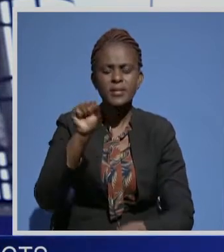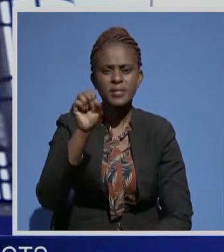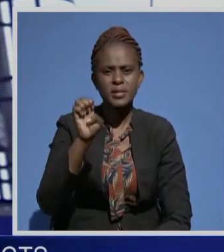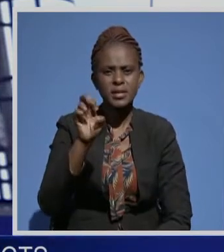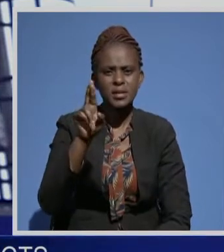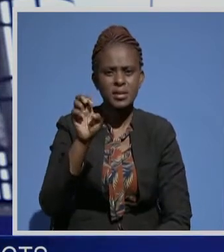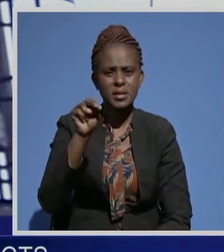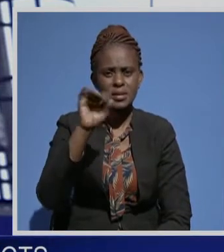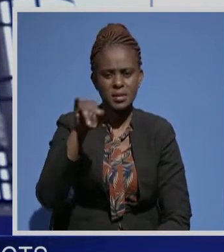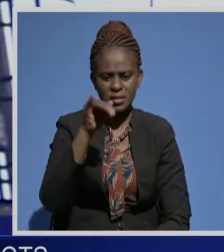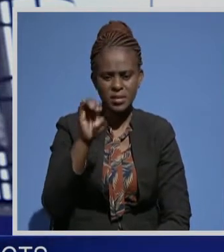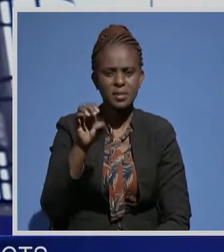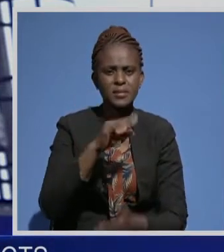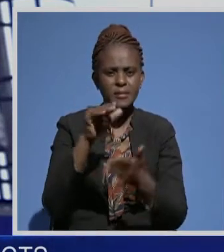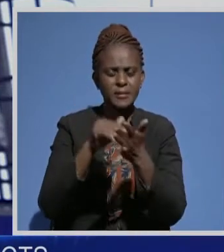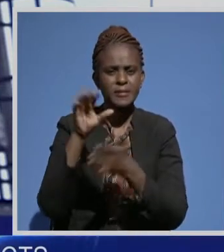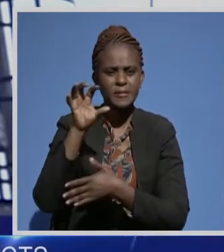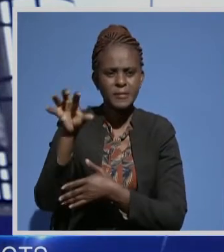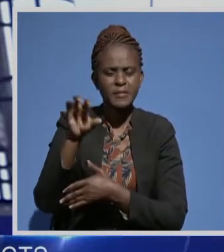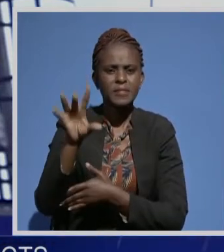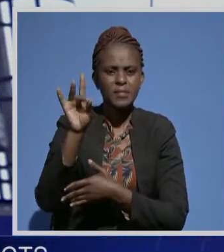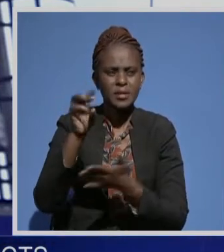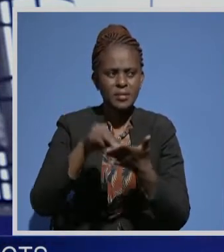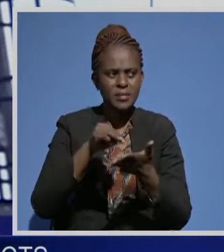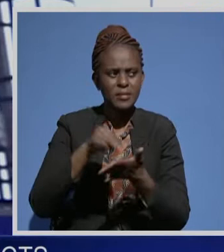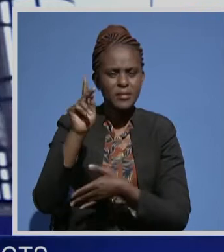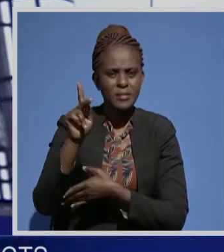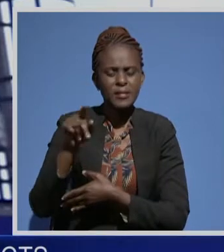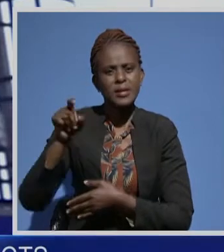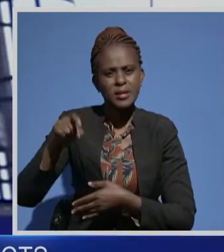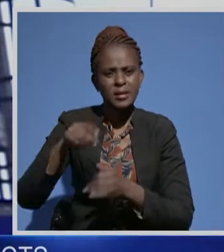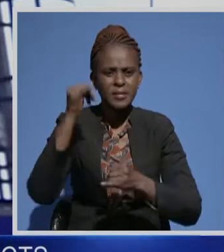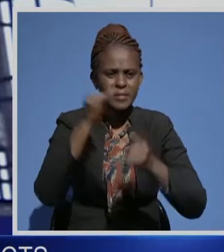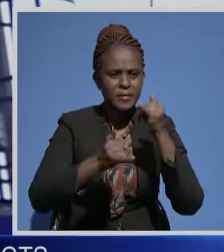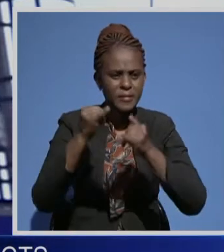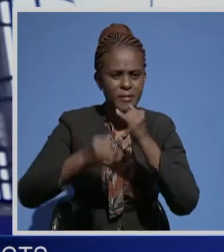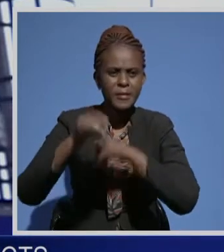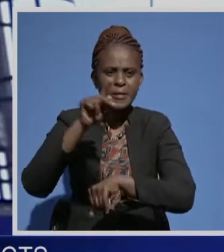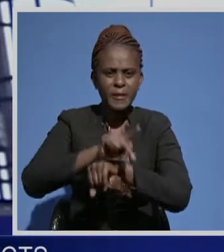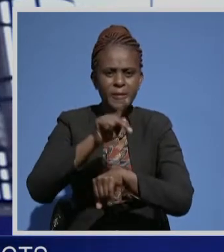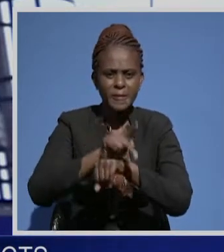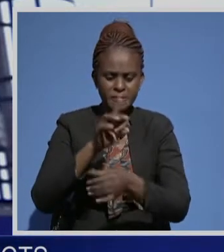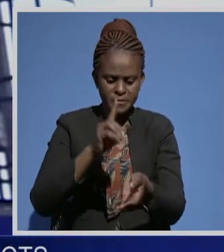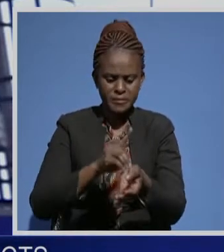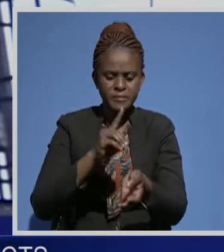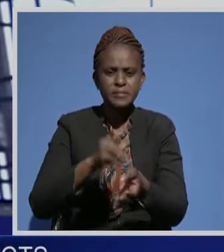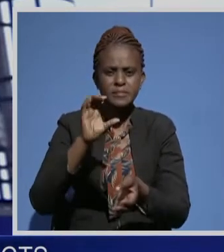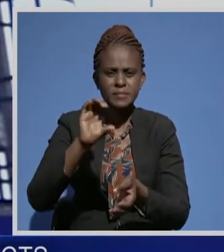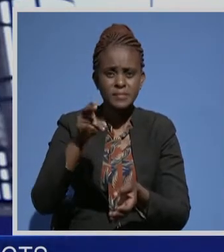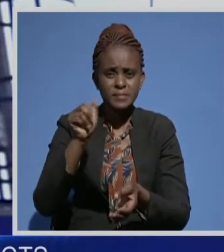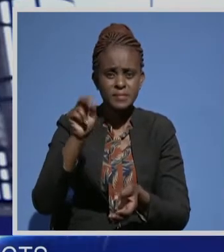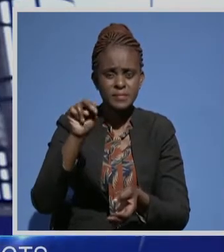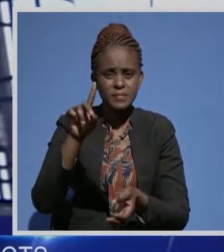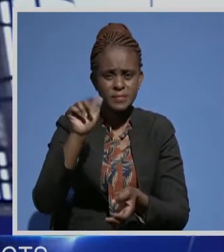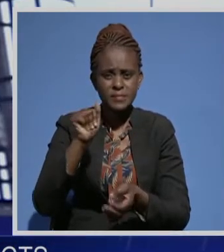Central Province. Dr. Chanda says 8 million Kwacha is needed for the completion of the project. Dr. Chanda said this when he